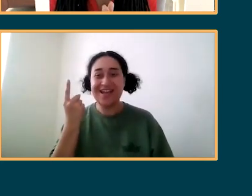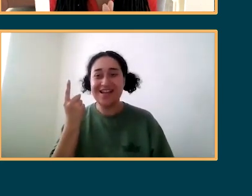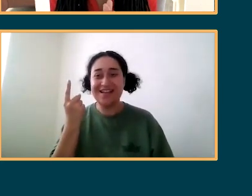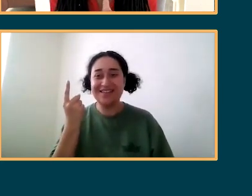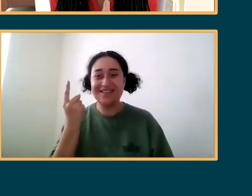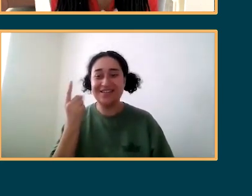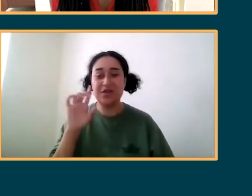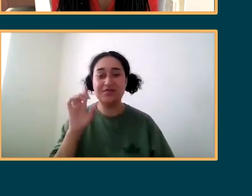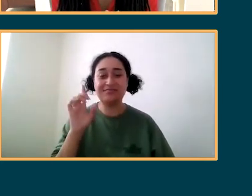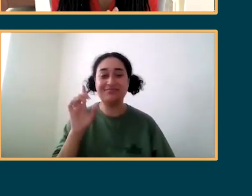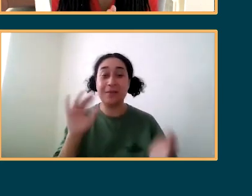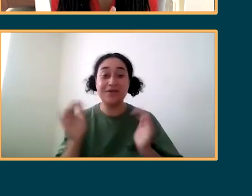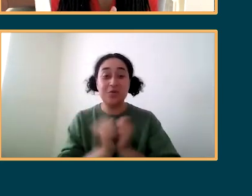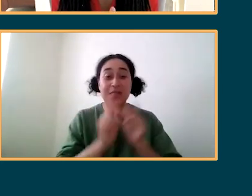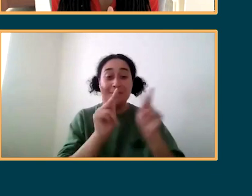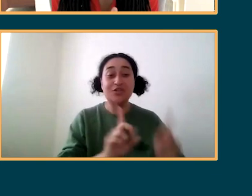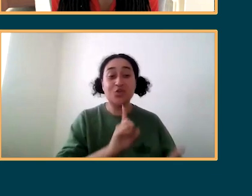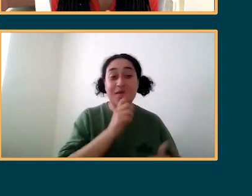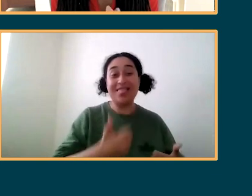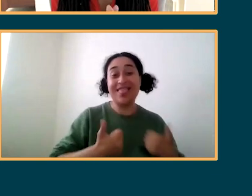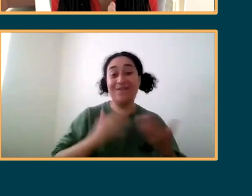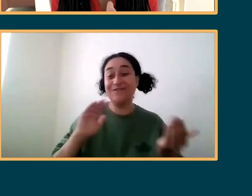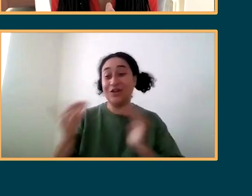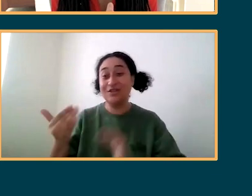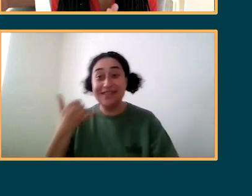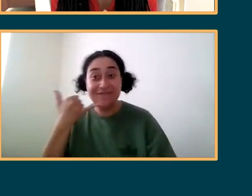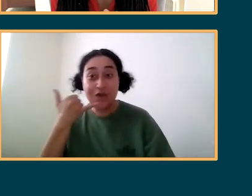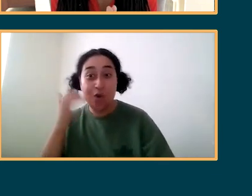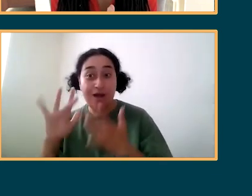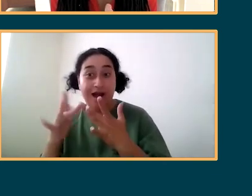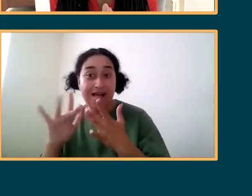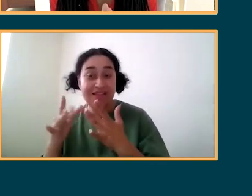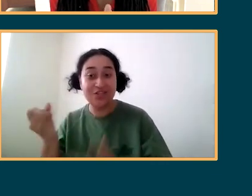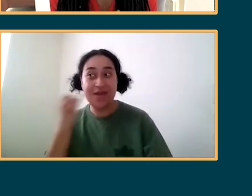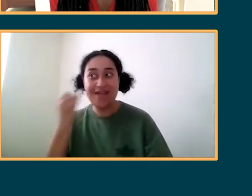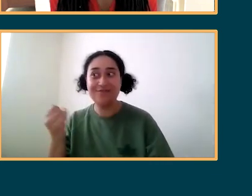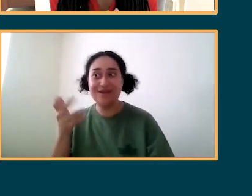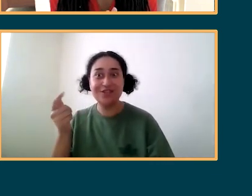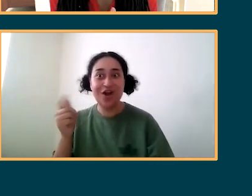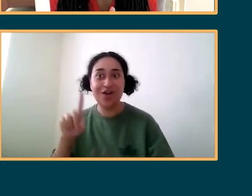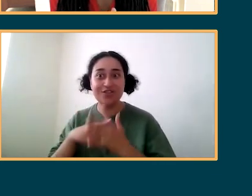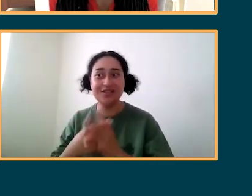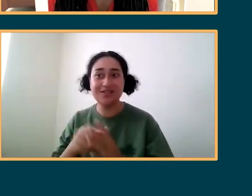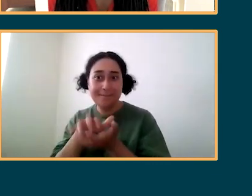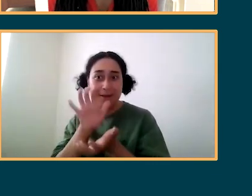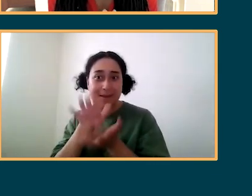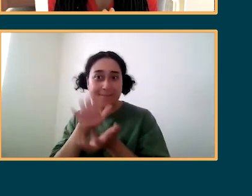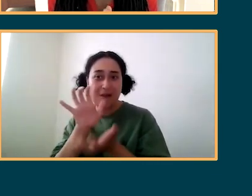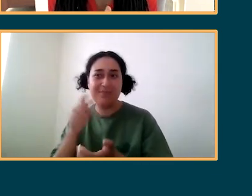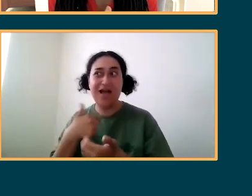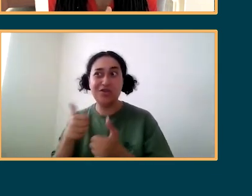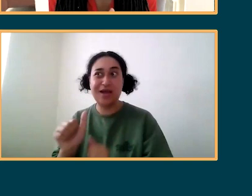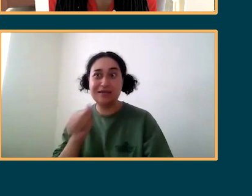in real life and when there's a person here on the phone. So if she barks, I will try to keep those muted. But